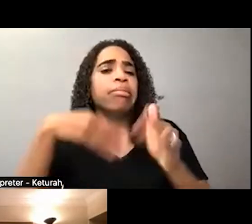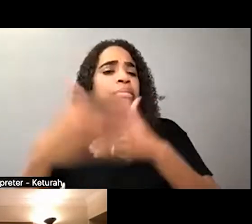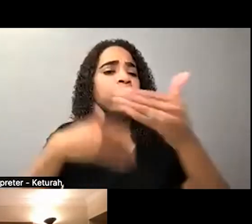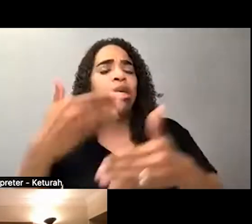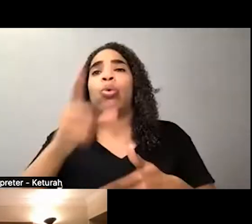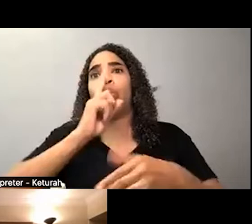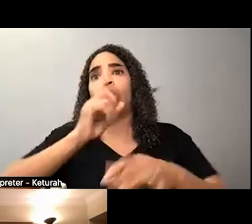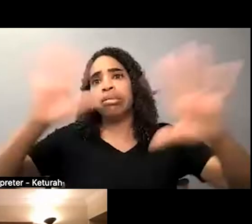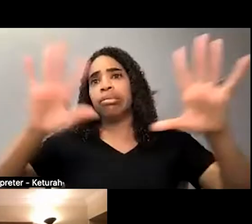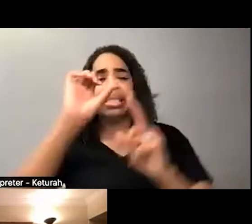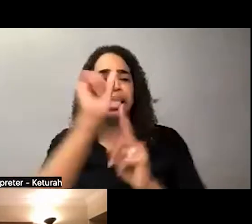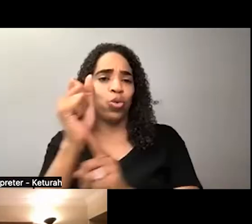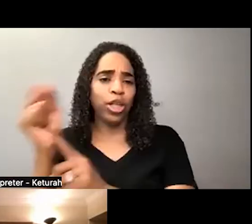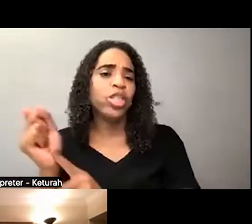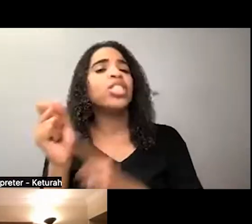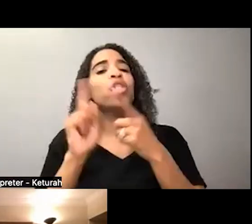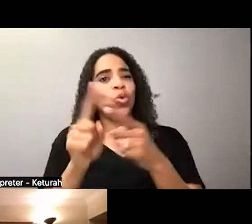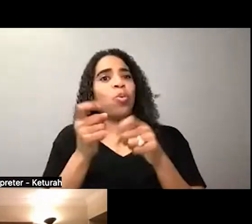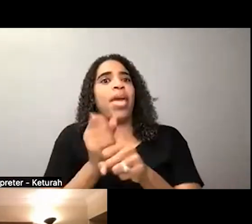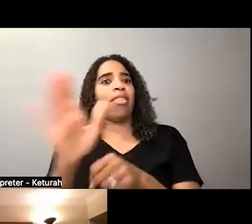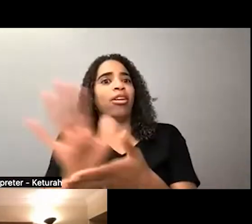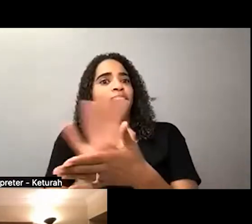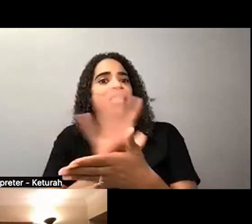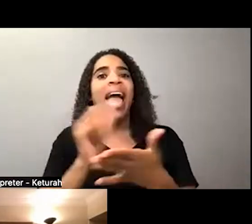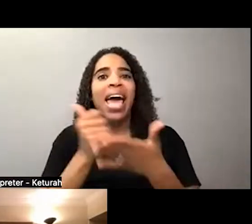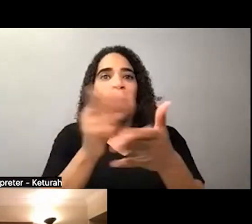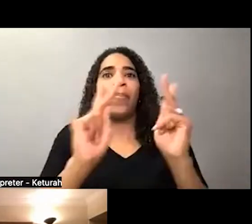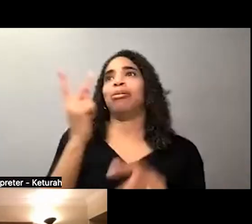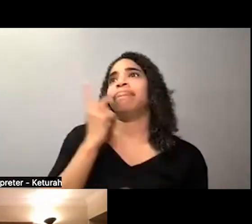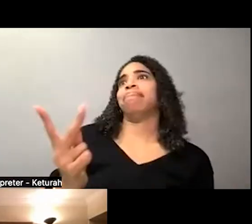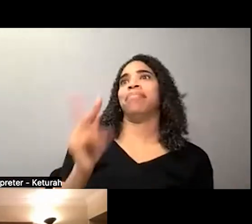of circumstances to get their work made and seen.